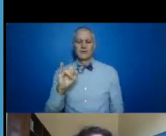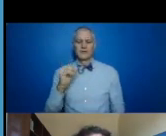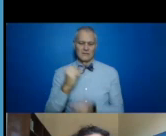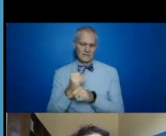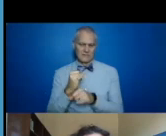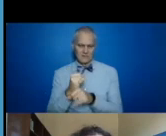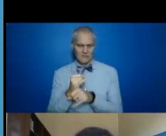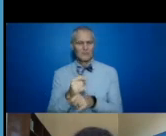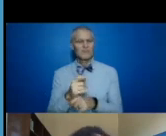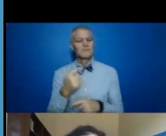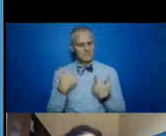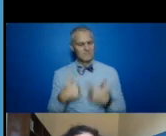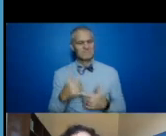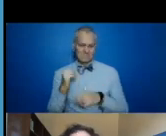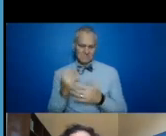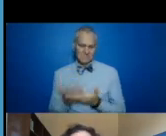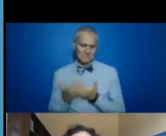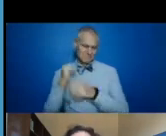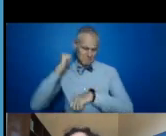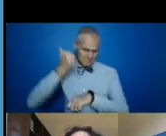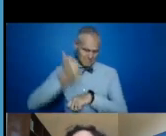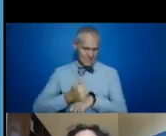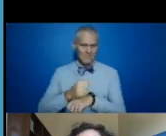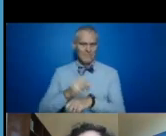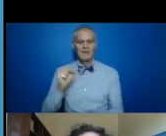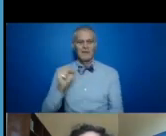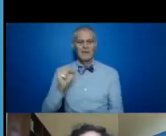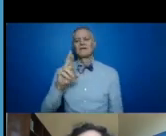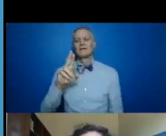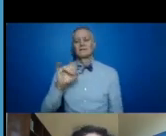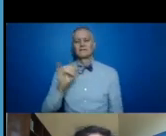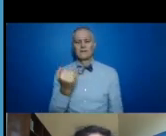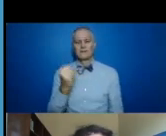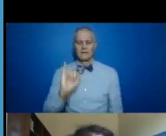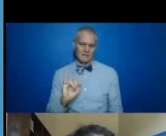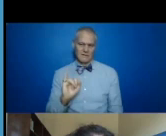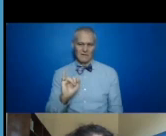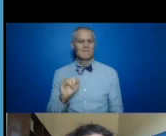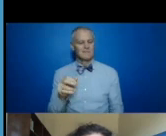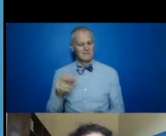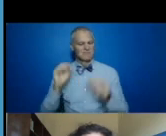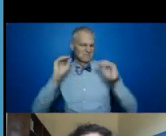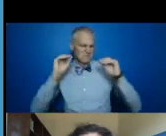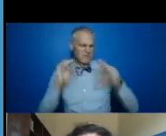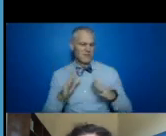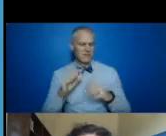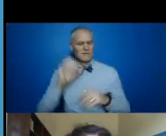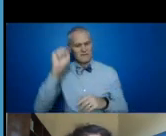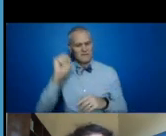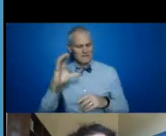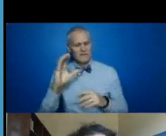of SCRJI, as well as an Associate Professor of Law at the University of South Carolina School of Law. So the